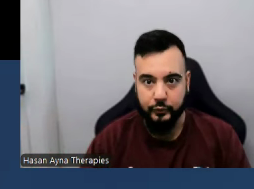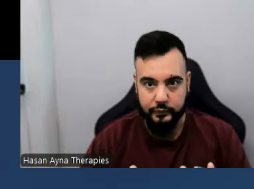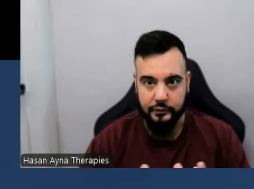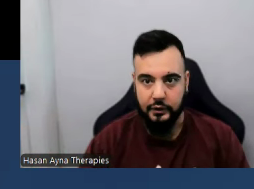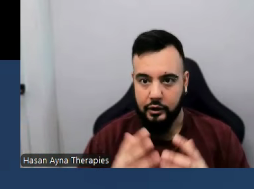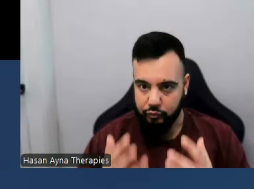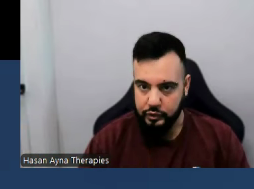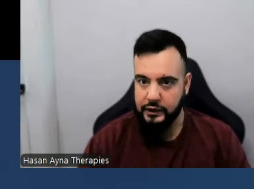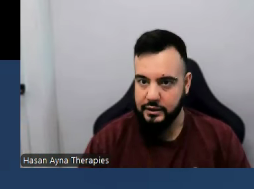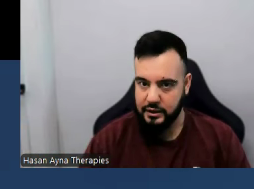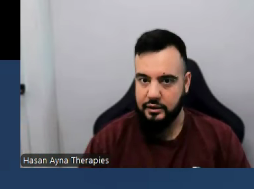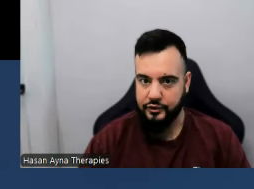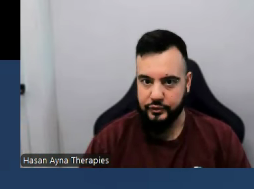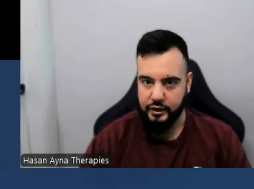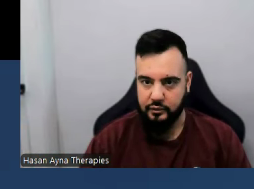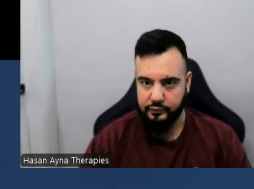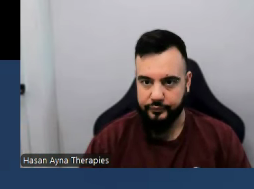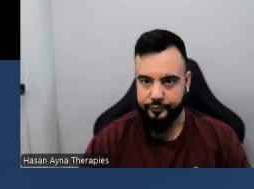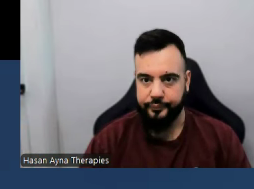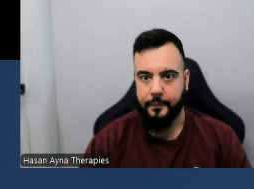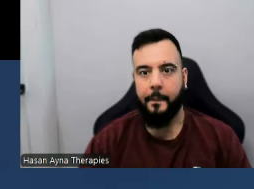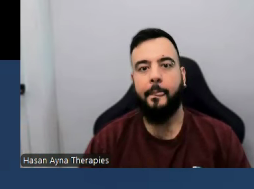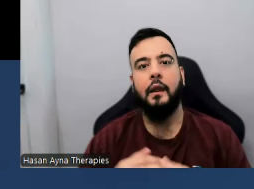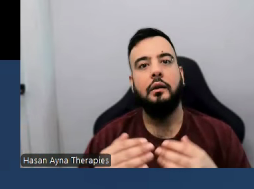too small? Really assess this yourself.